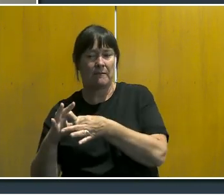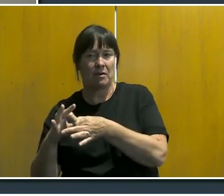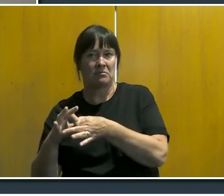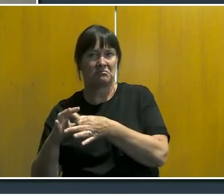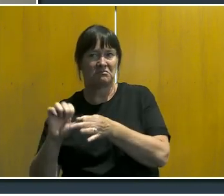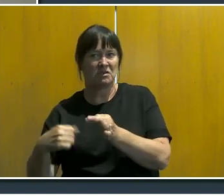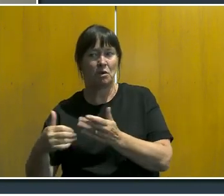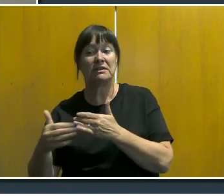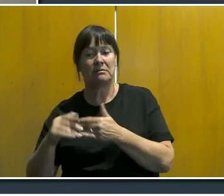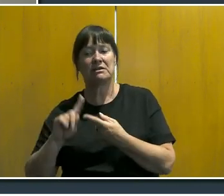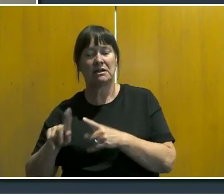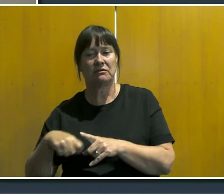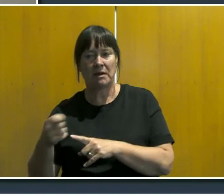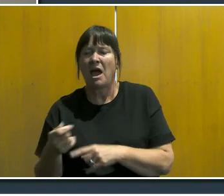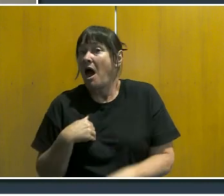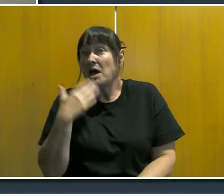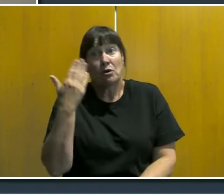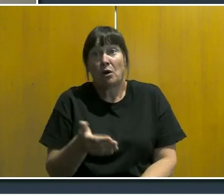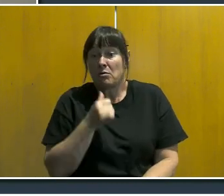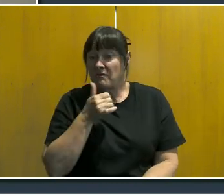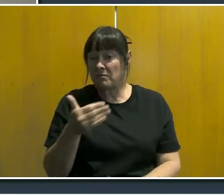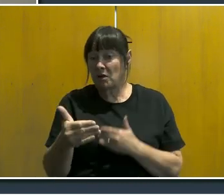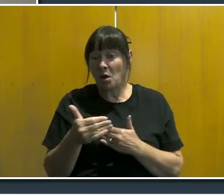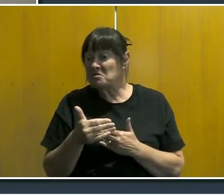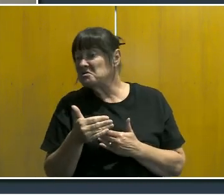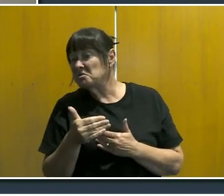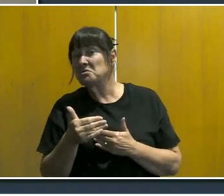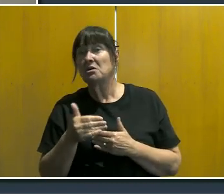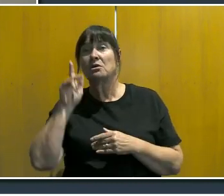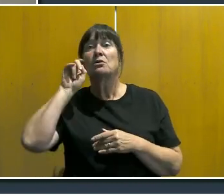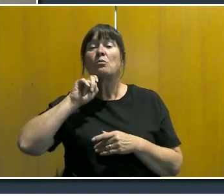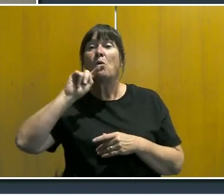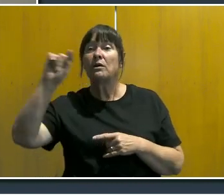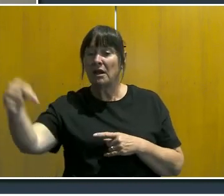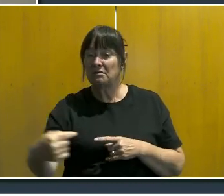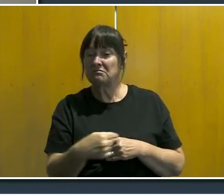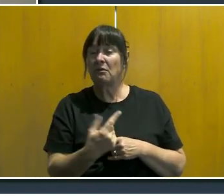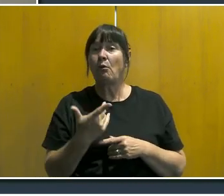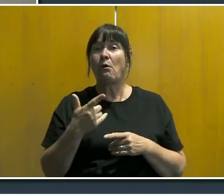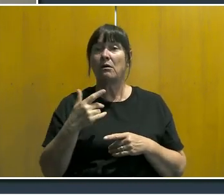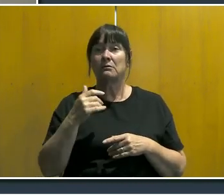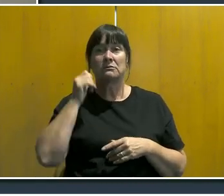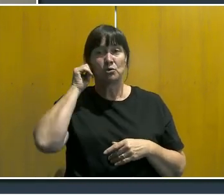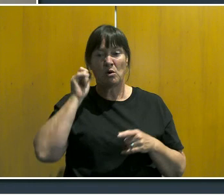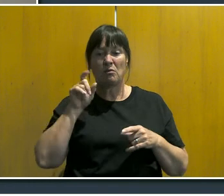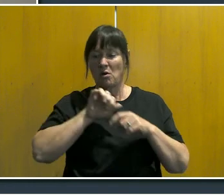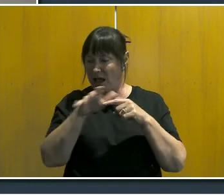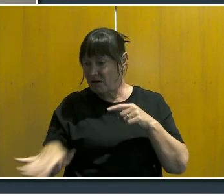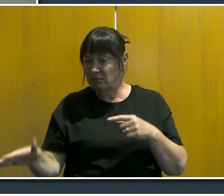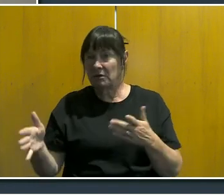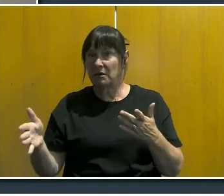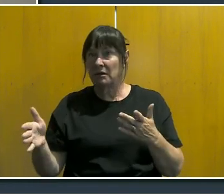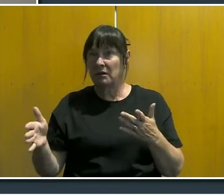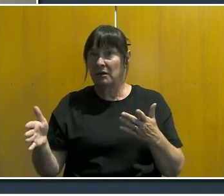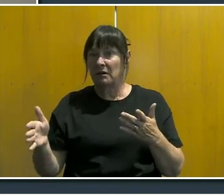metres of water or sewage, I have no idea. But I don't think that should be a factor either. If I choose not to hook up to it, why